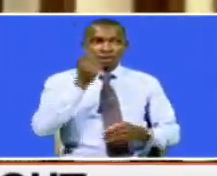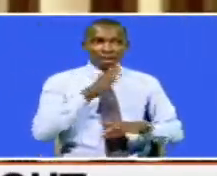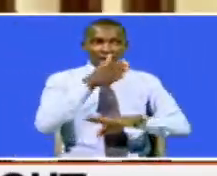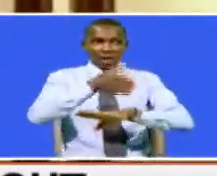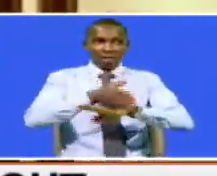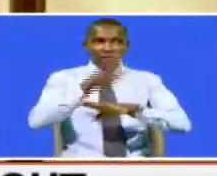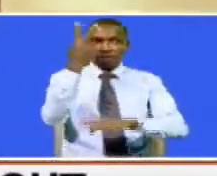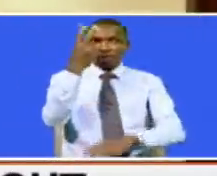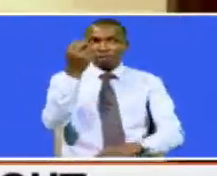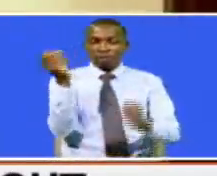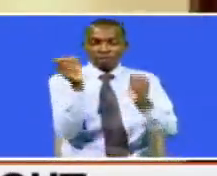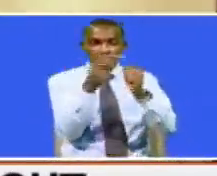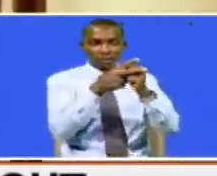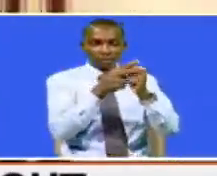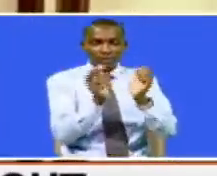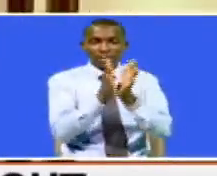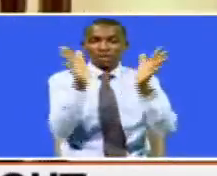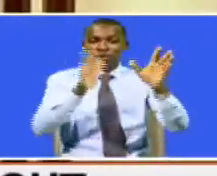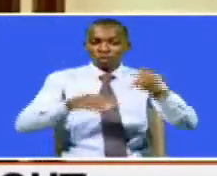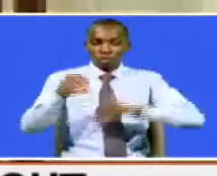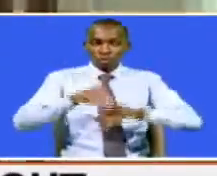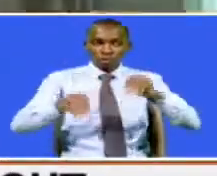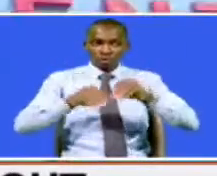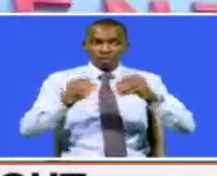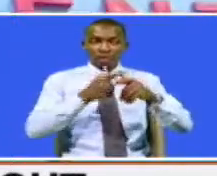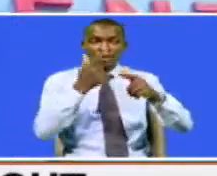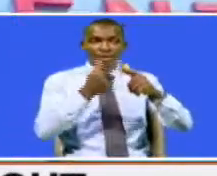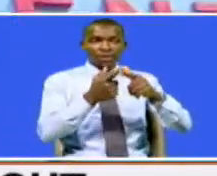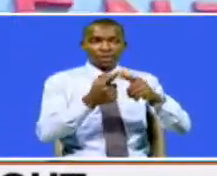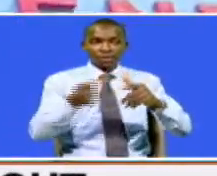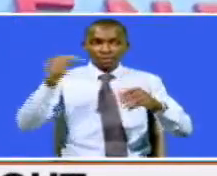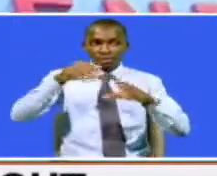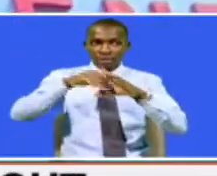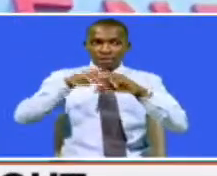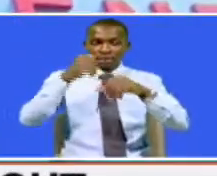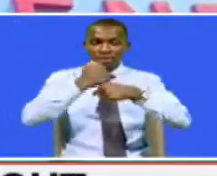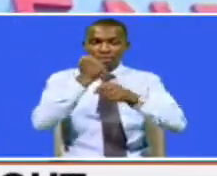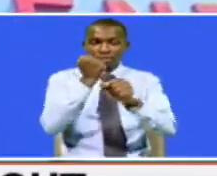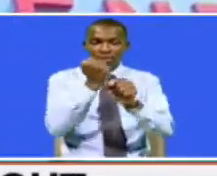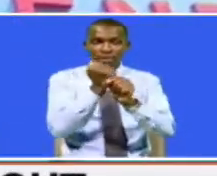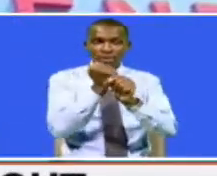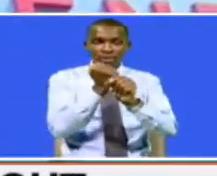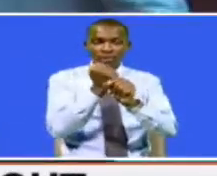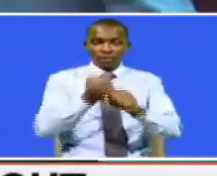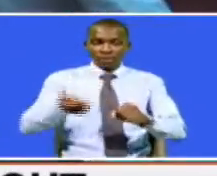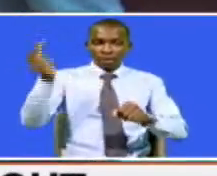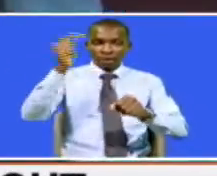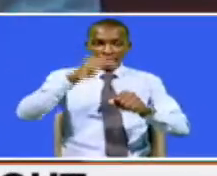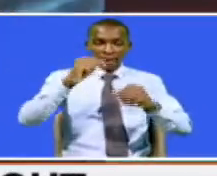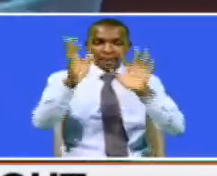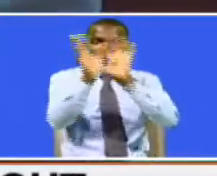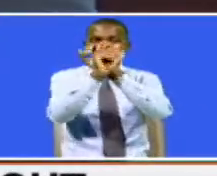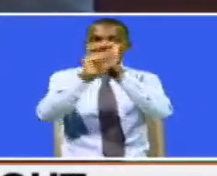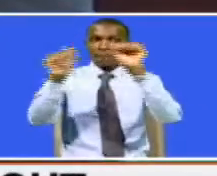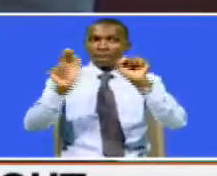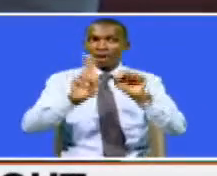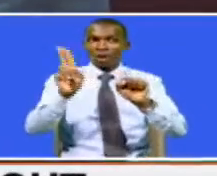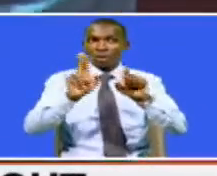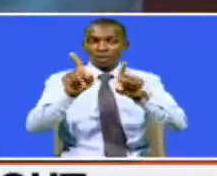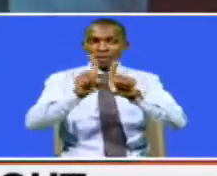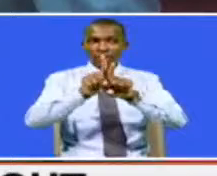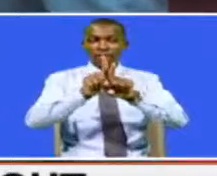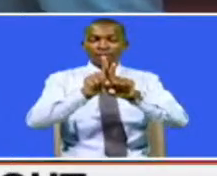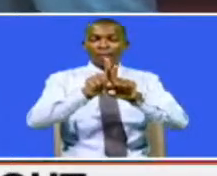the 2017 general election. He was instrumental in nudging the then arch rivals President Uhuru Kenyatta and former